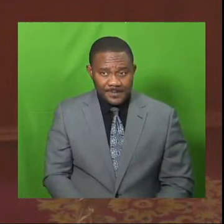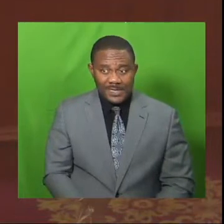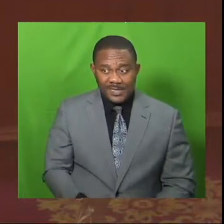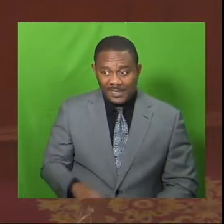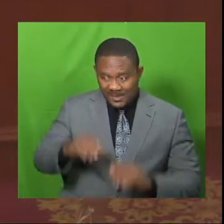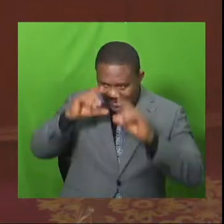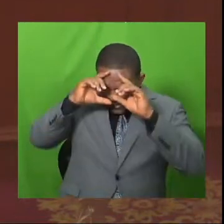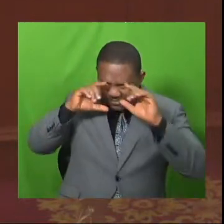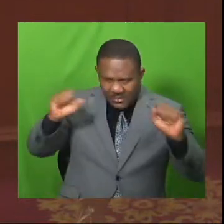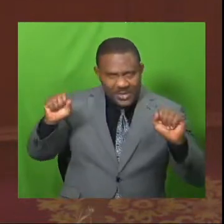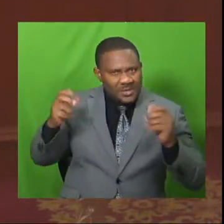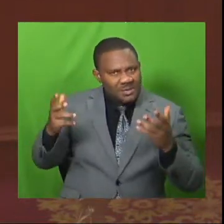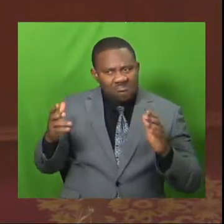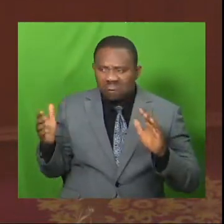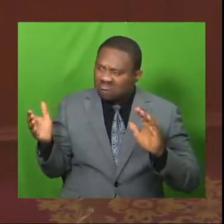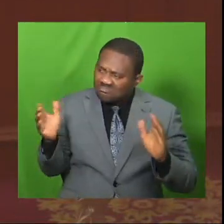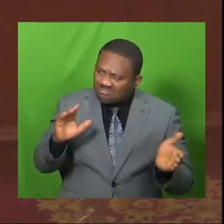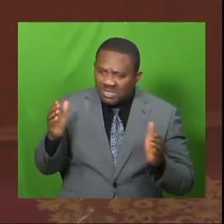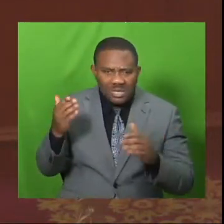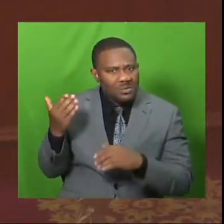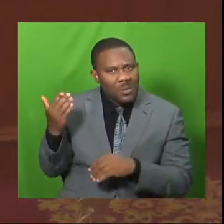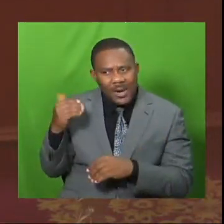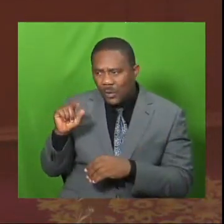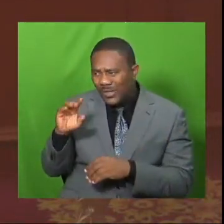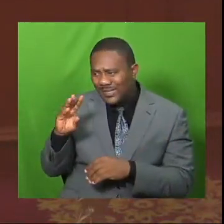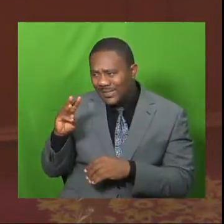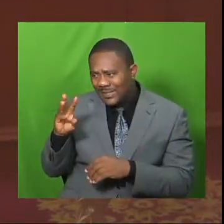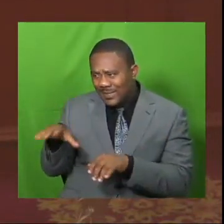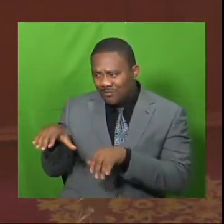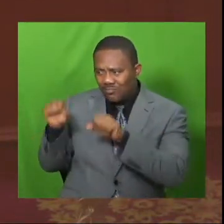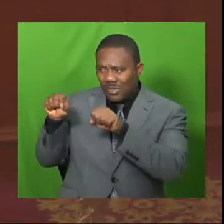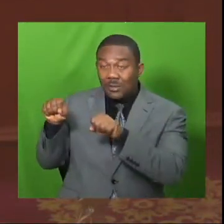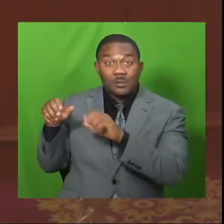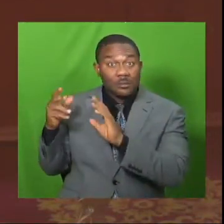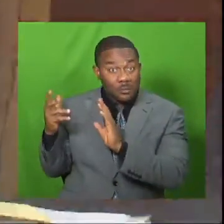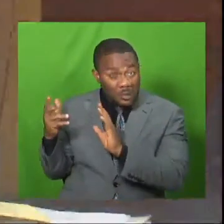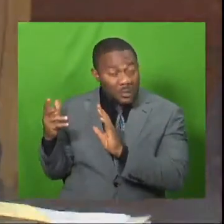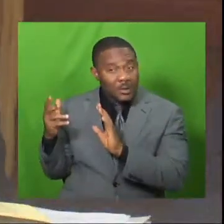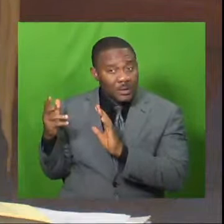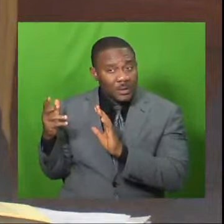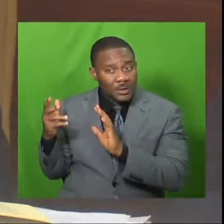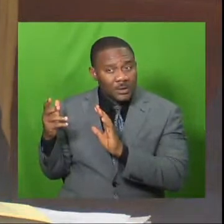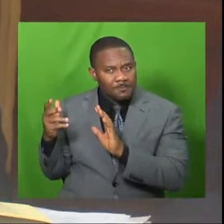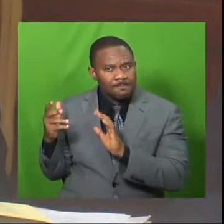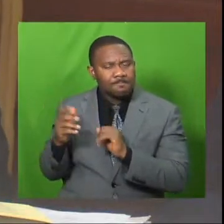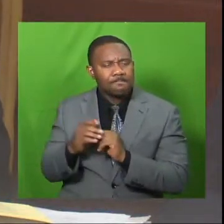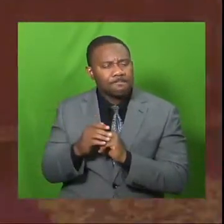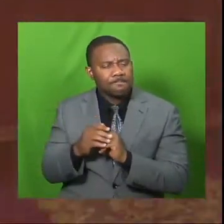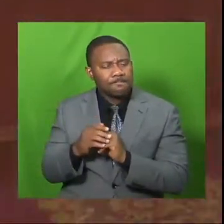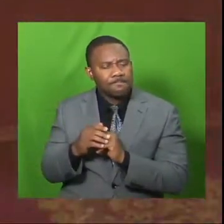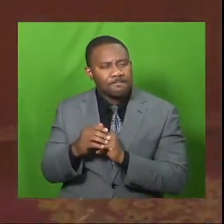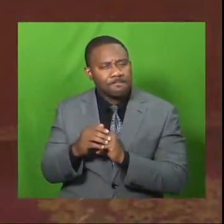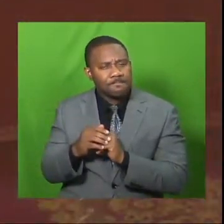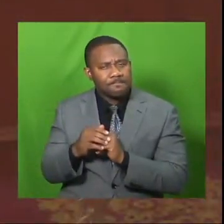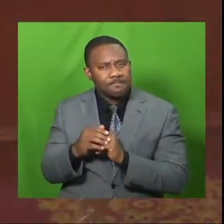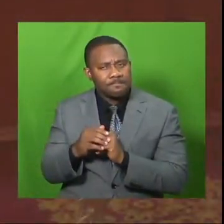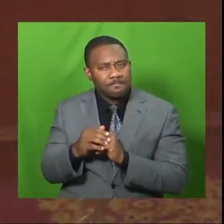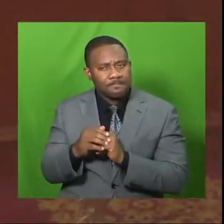2016 to the economy that he managed. Mr. Speaker, let me put it on record that in